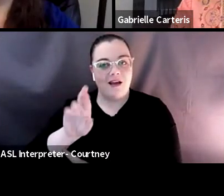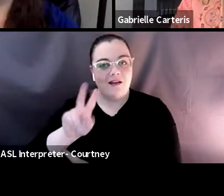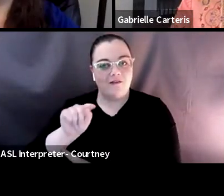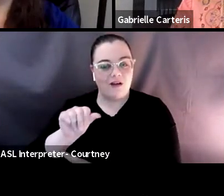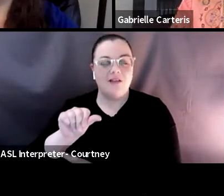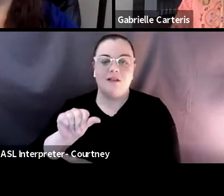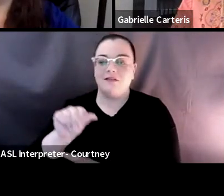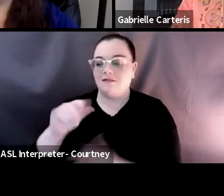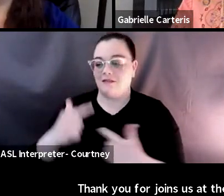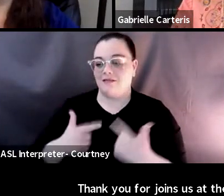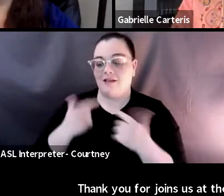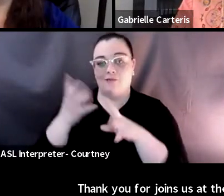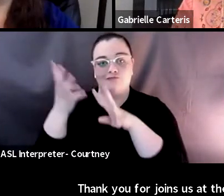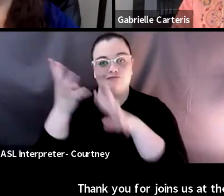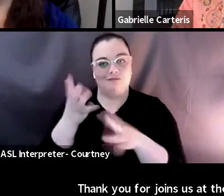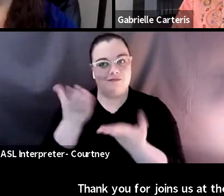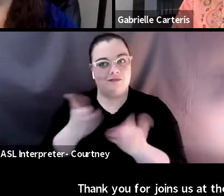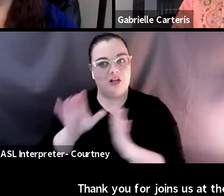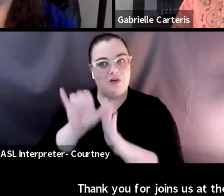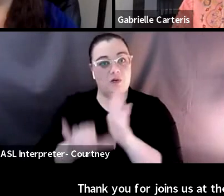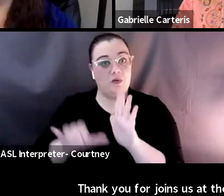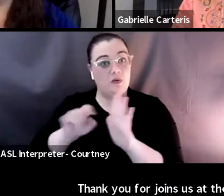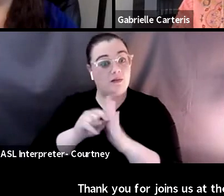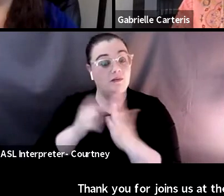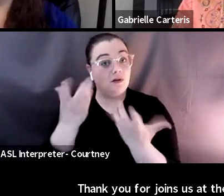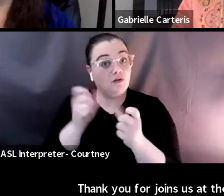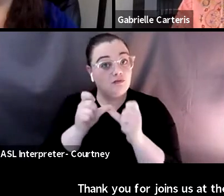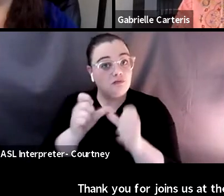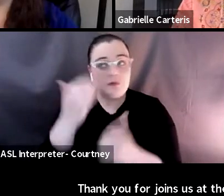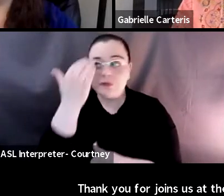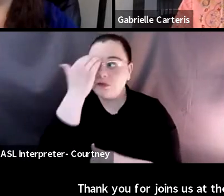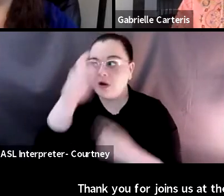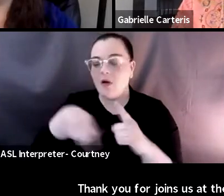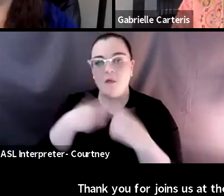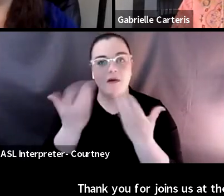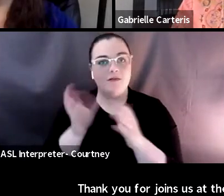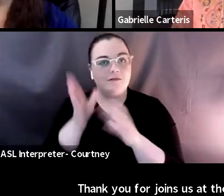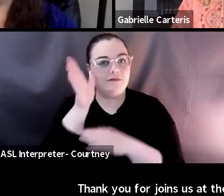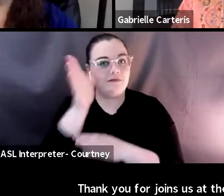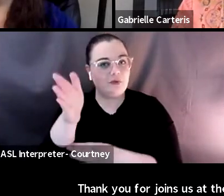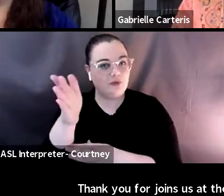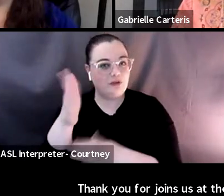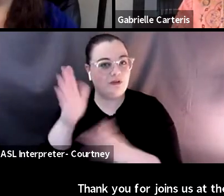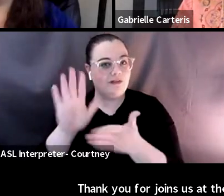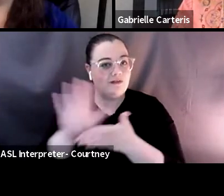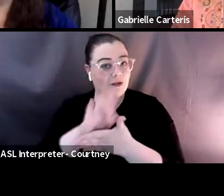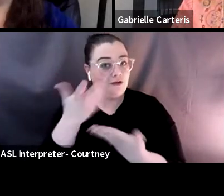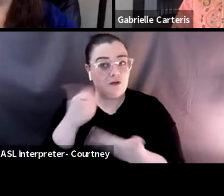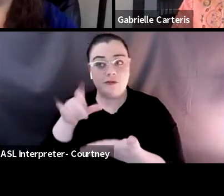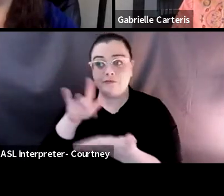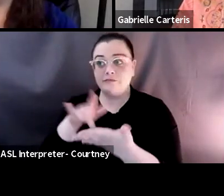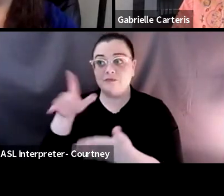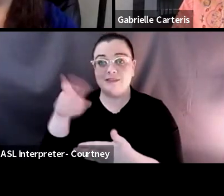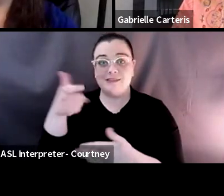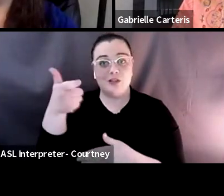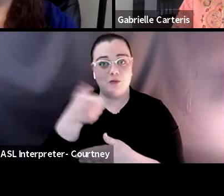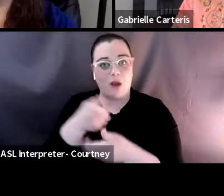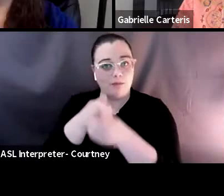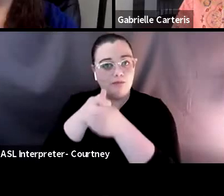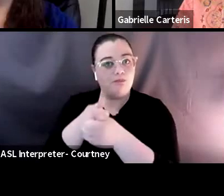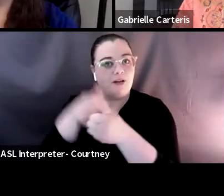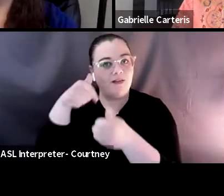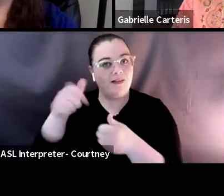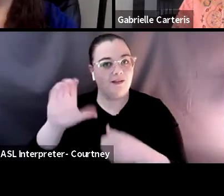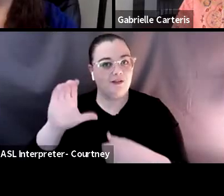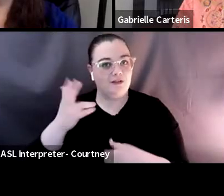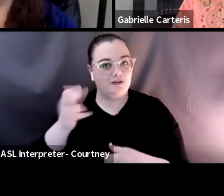about all of our live stream and video events, we invite you to subscribe to this channel. You can do that right now. Today, we present